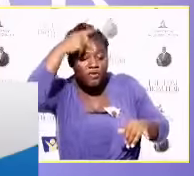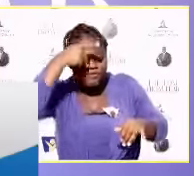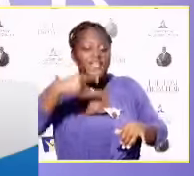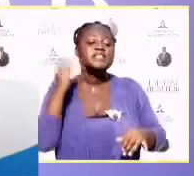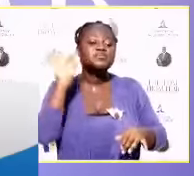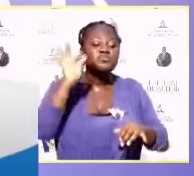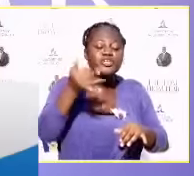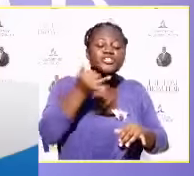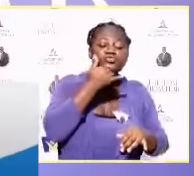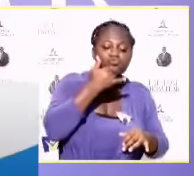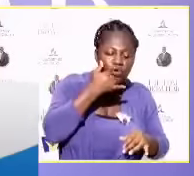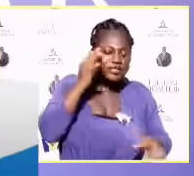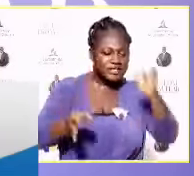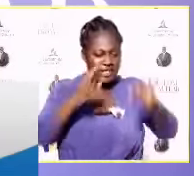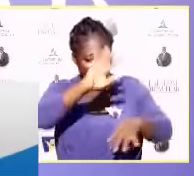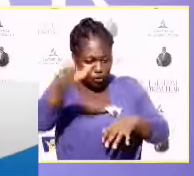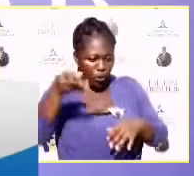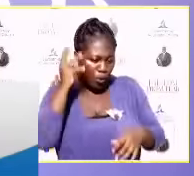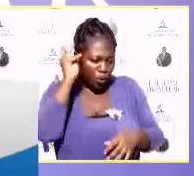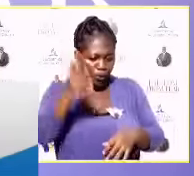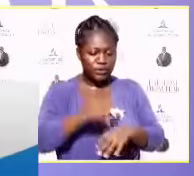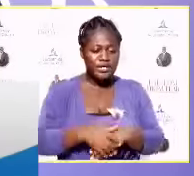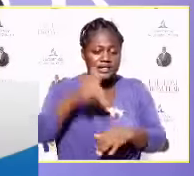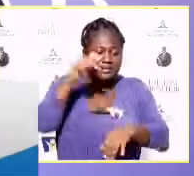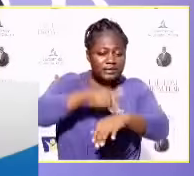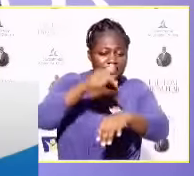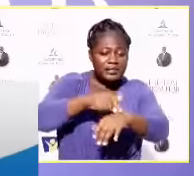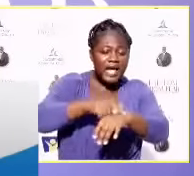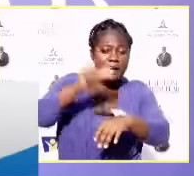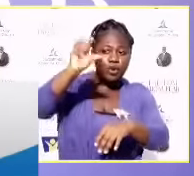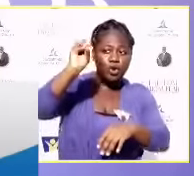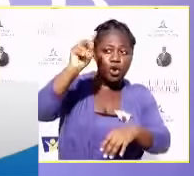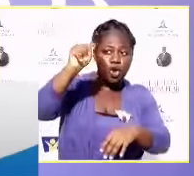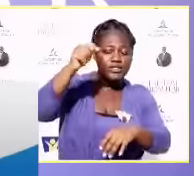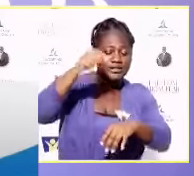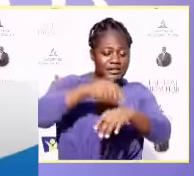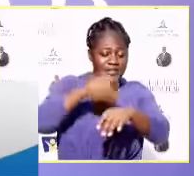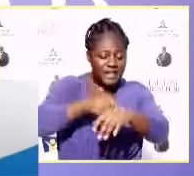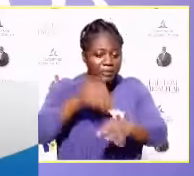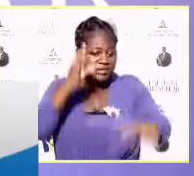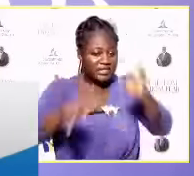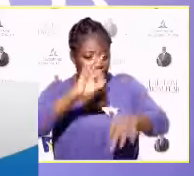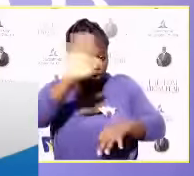If God judge Lot's time, he will judge the false